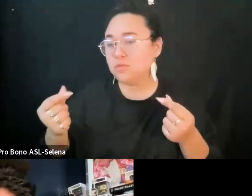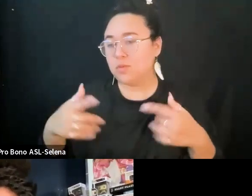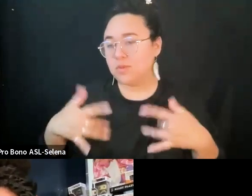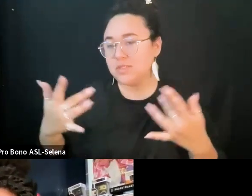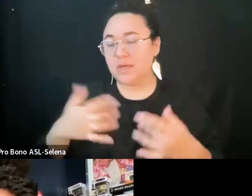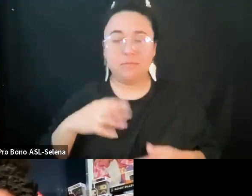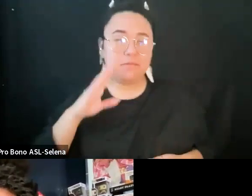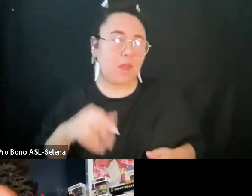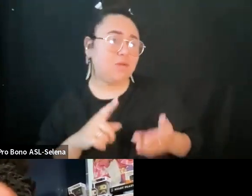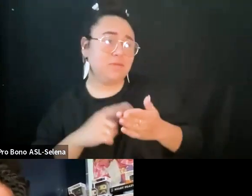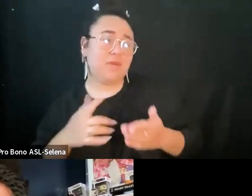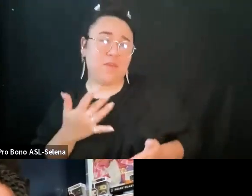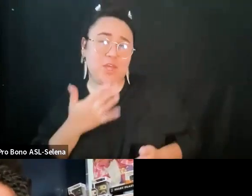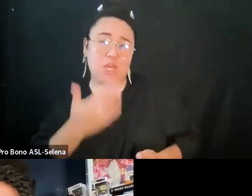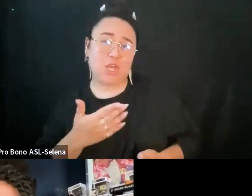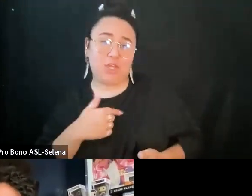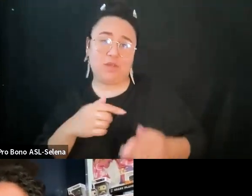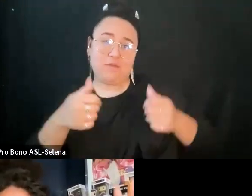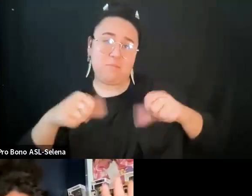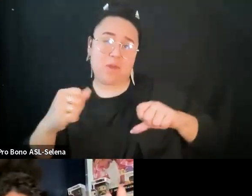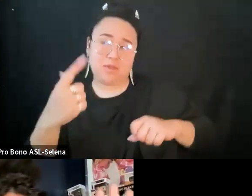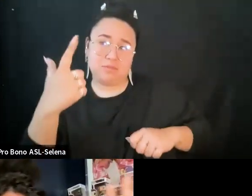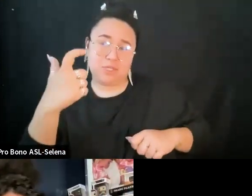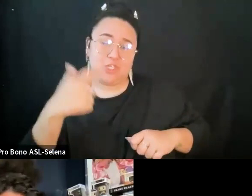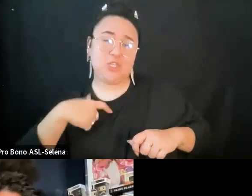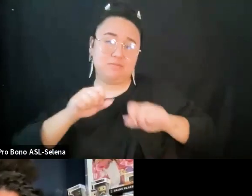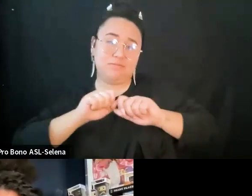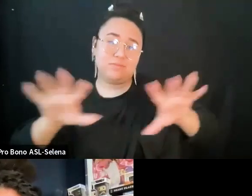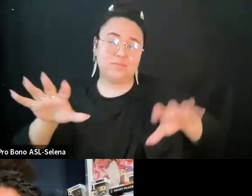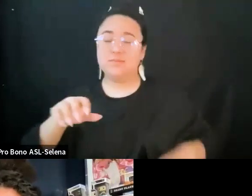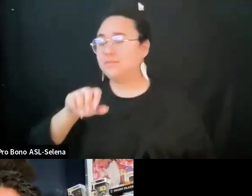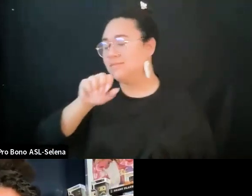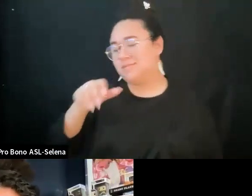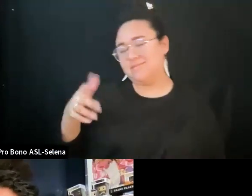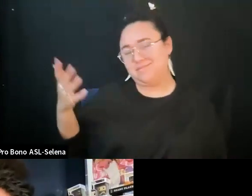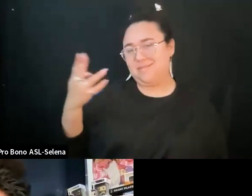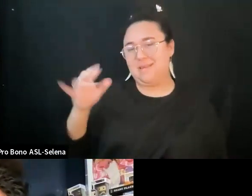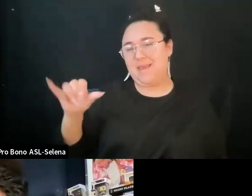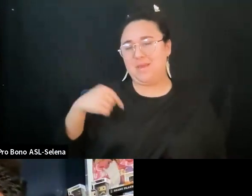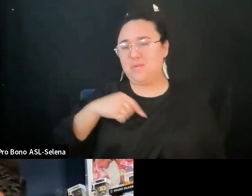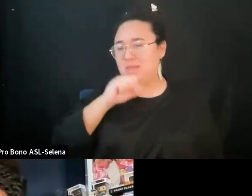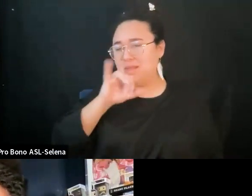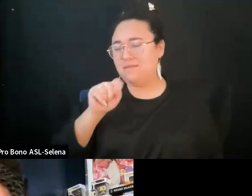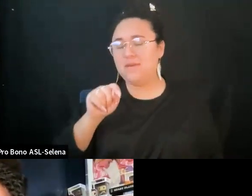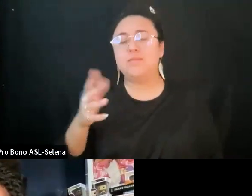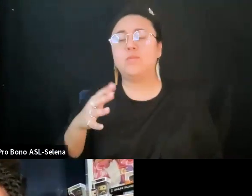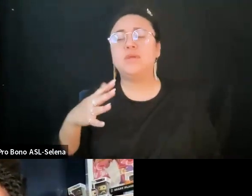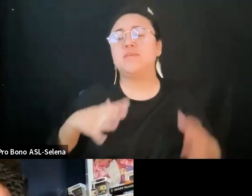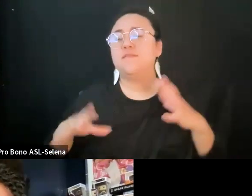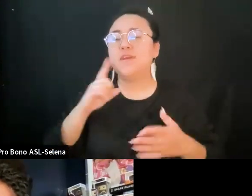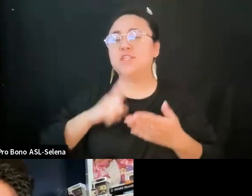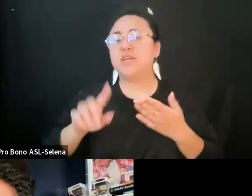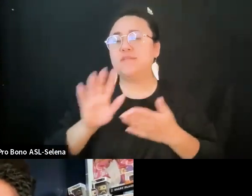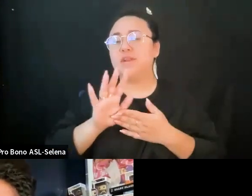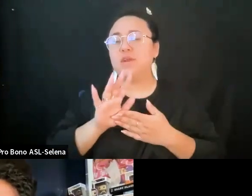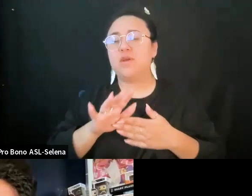Sometimes you're just feeling yourself and you got to get it out there, Hey, we love it. What is a fit check video? A fit check, it's when you kind